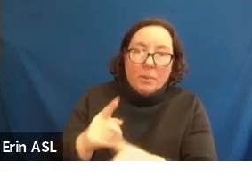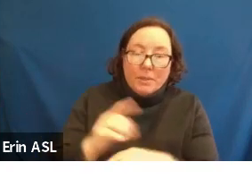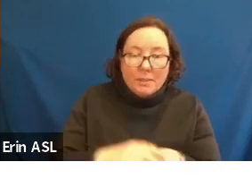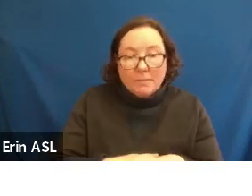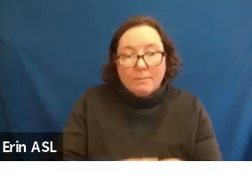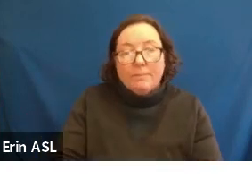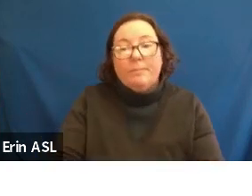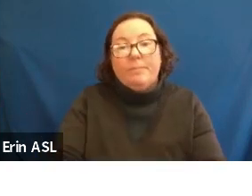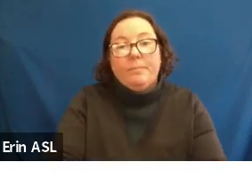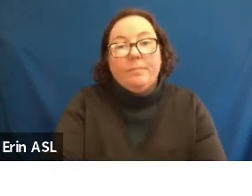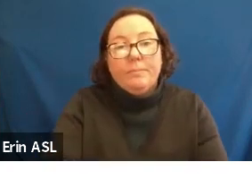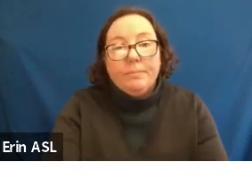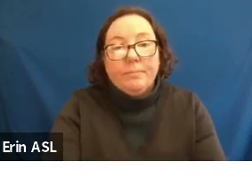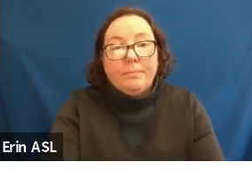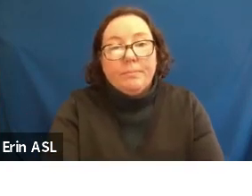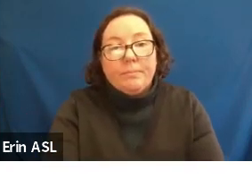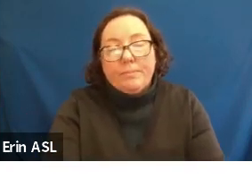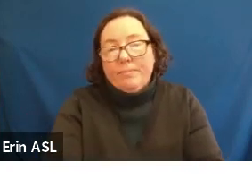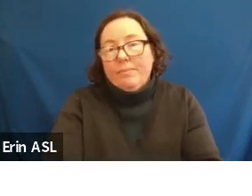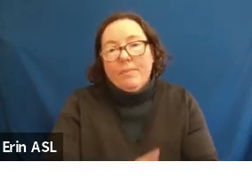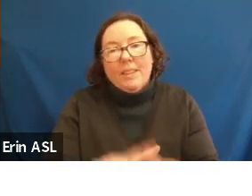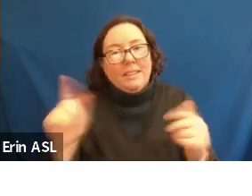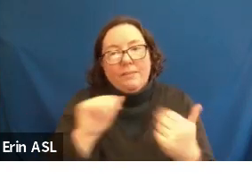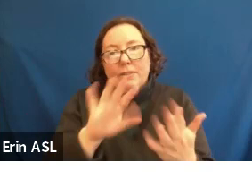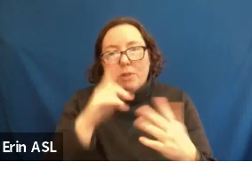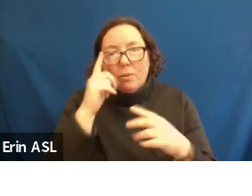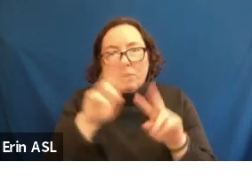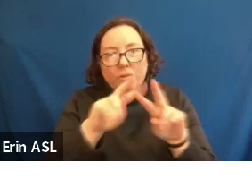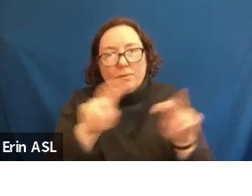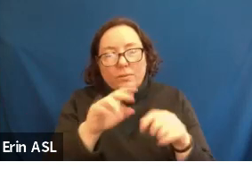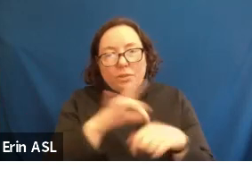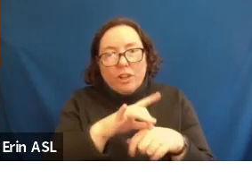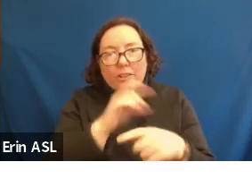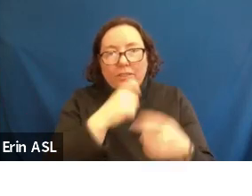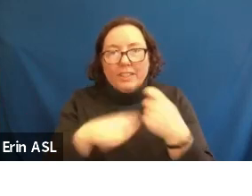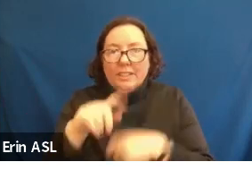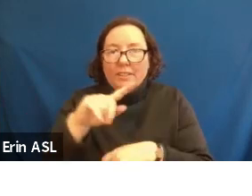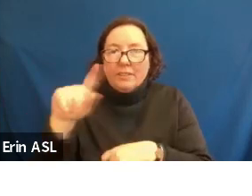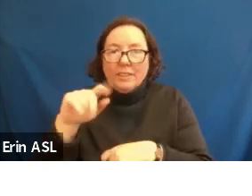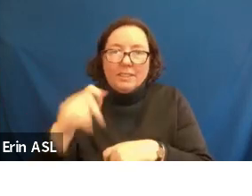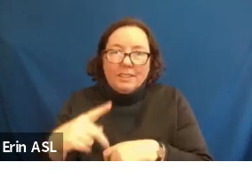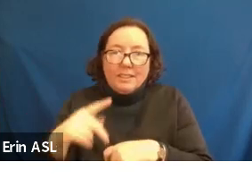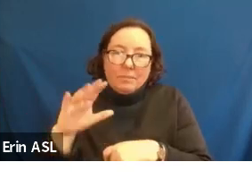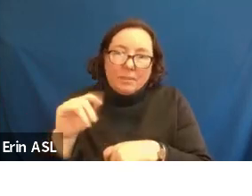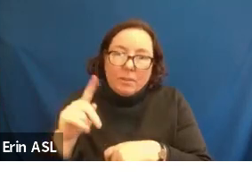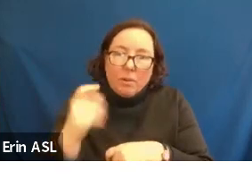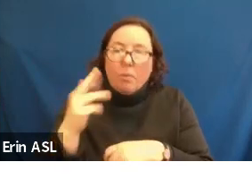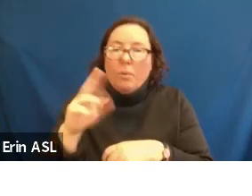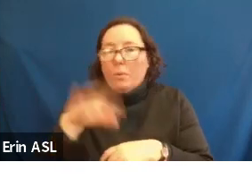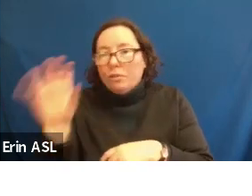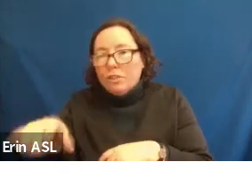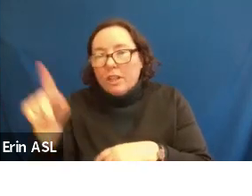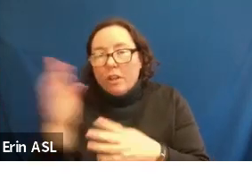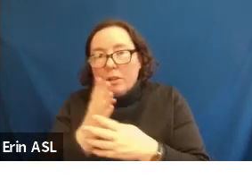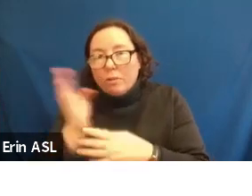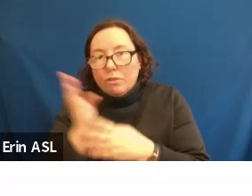So a different way of looking at geography than what we talked about with the Chicago census